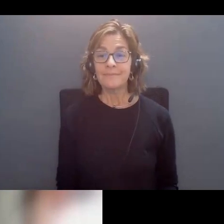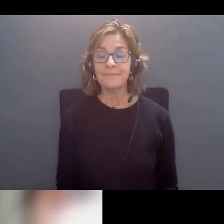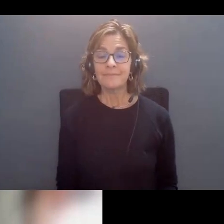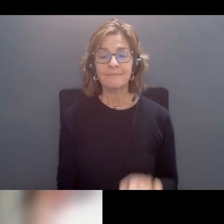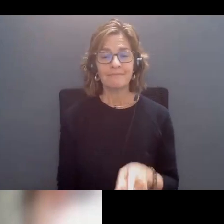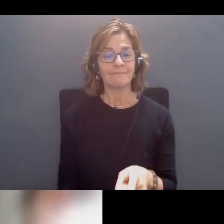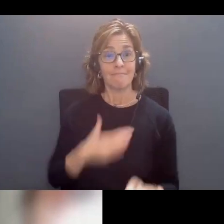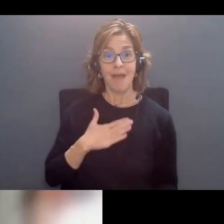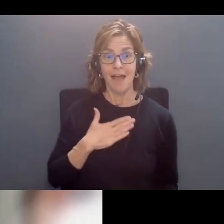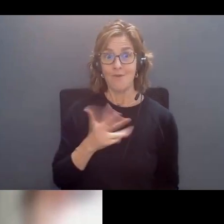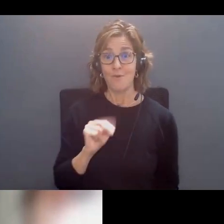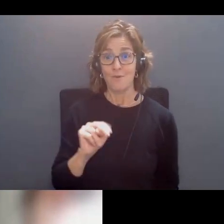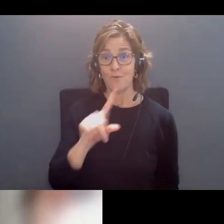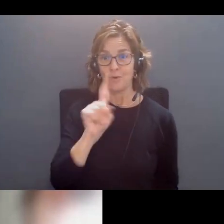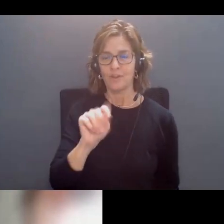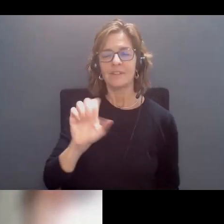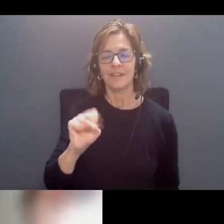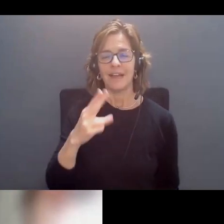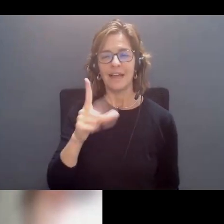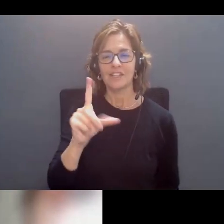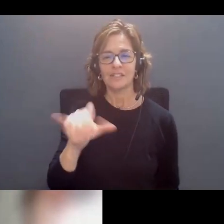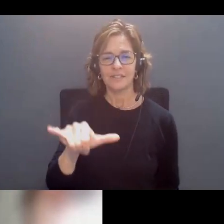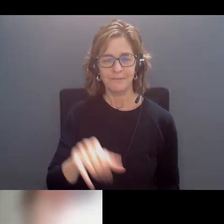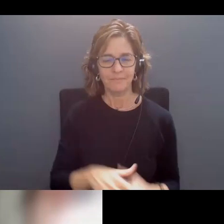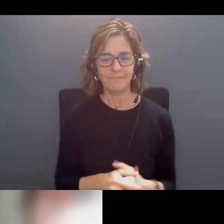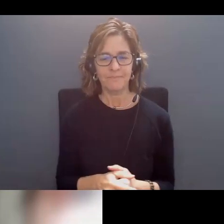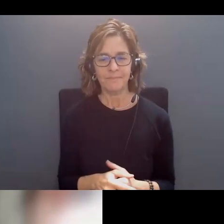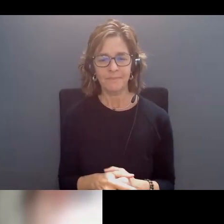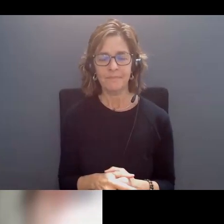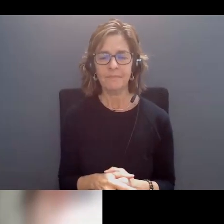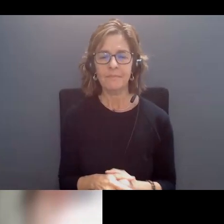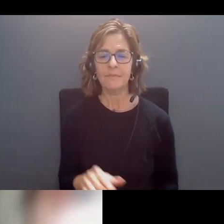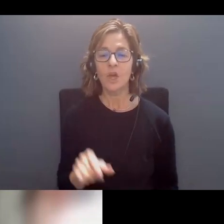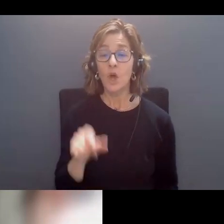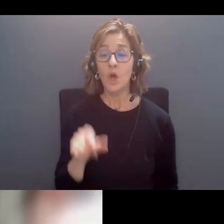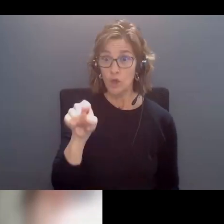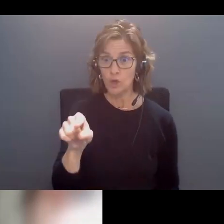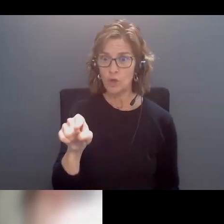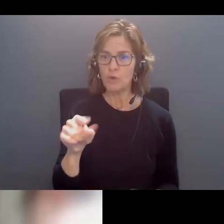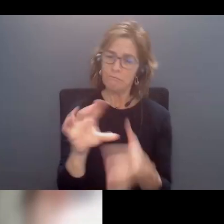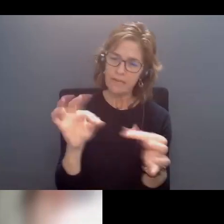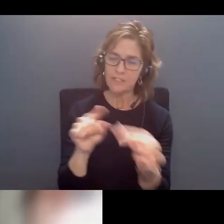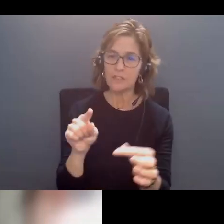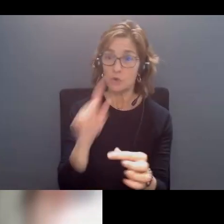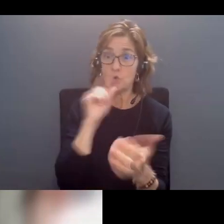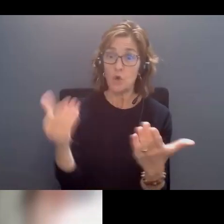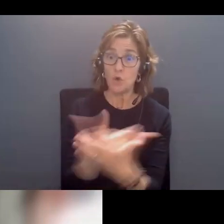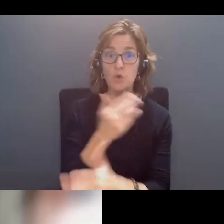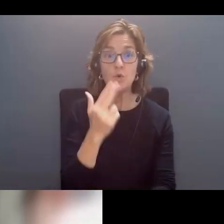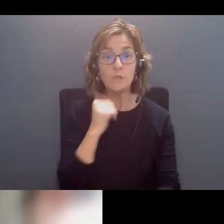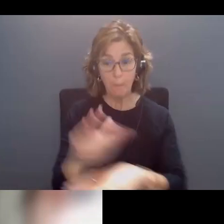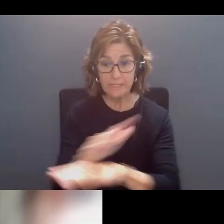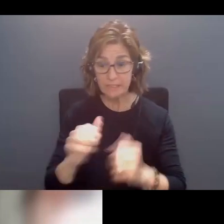I have a question, Cindy. All right. You mentioned lots of things you've been learning as a new entrepreneur, things like event